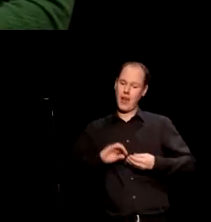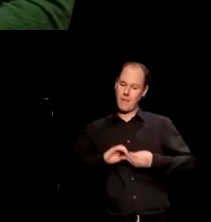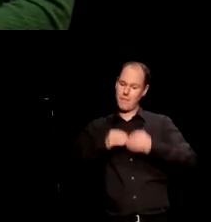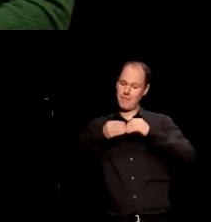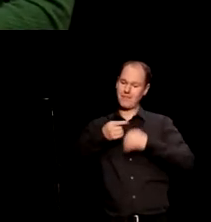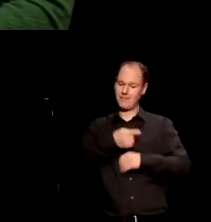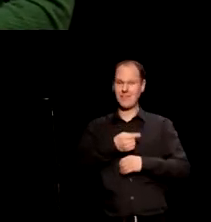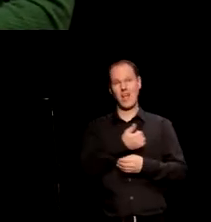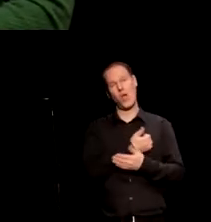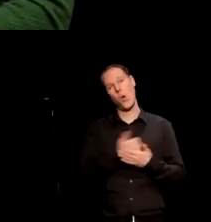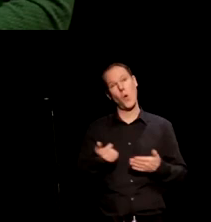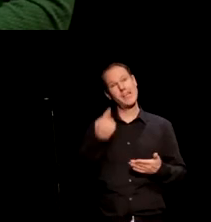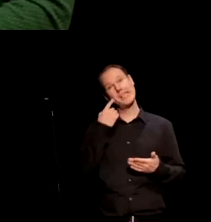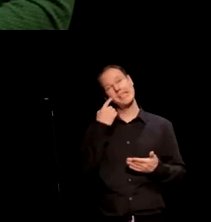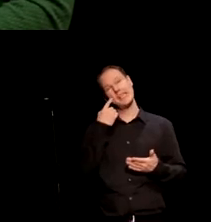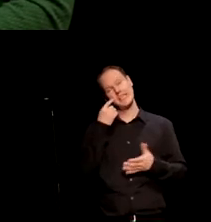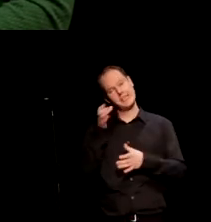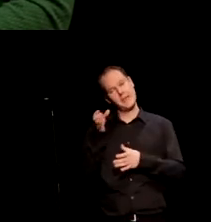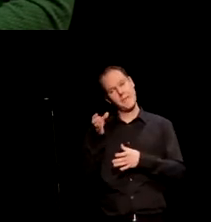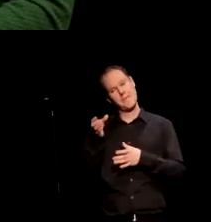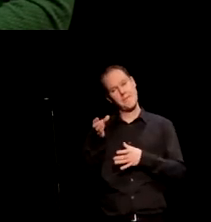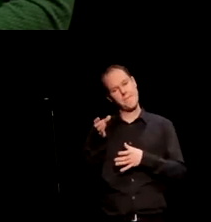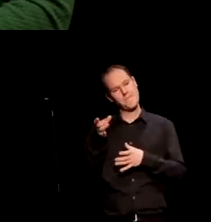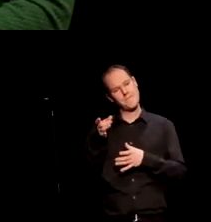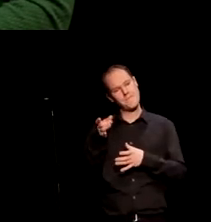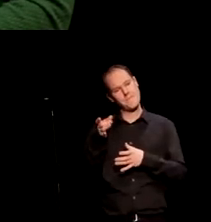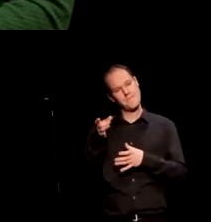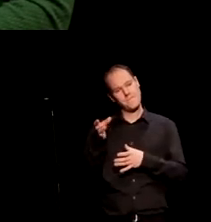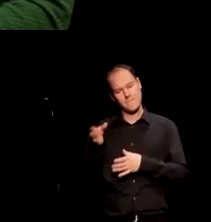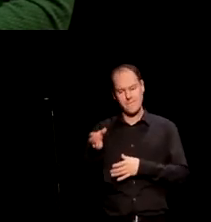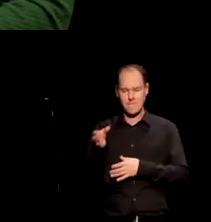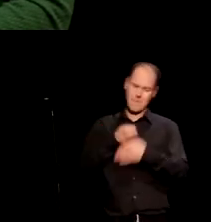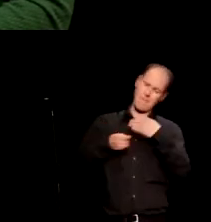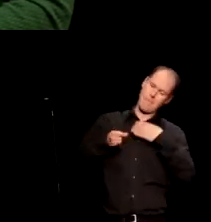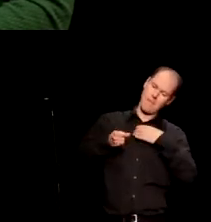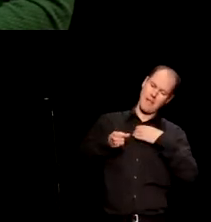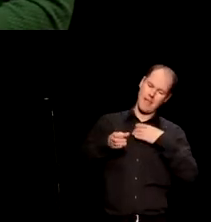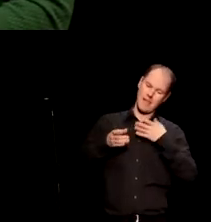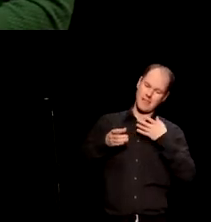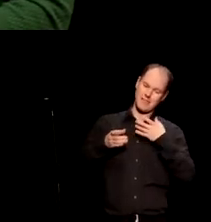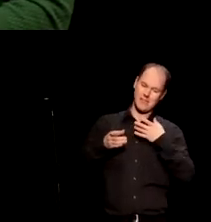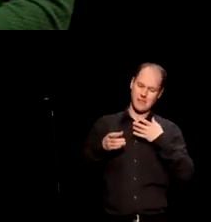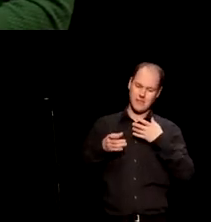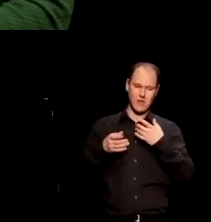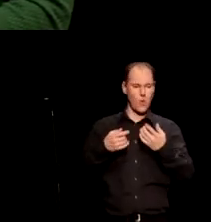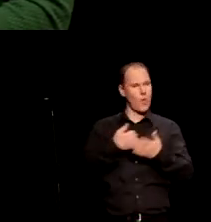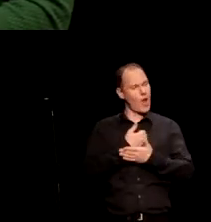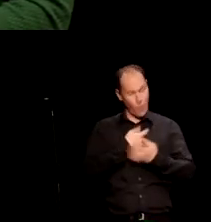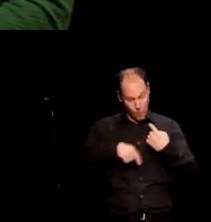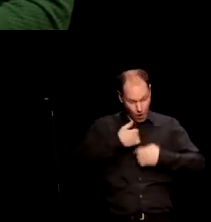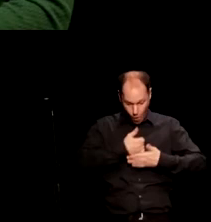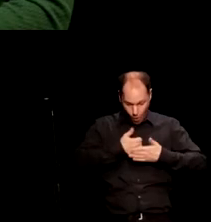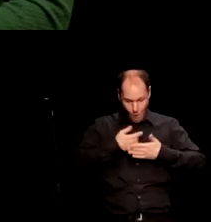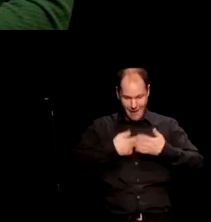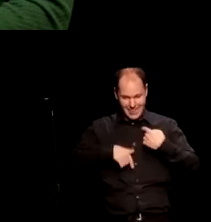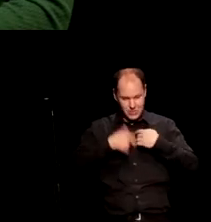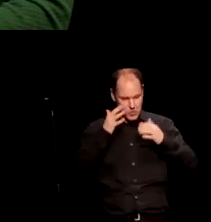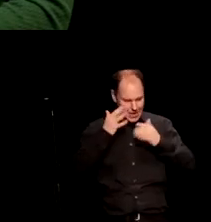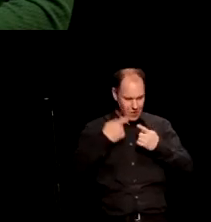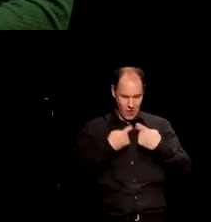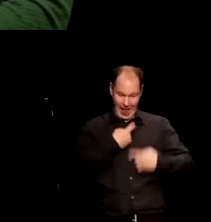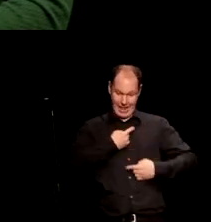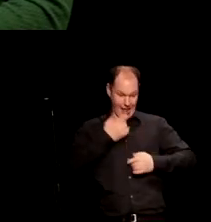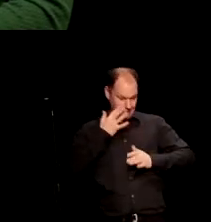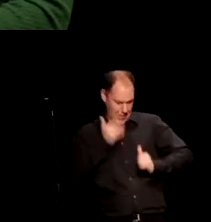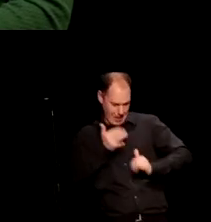always easy to put yourself in. It's always easy to see yourself. That's why we choose. We're constantly centering, and we think we're not, but we constantly